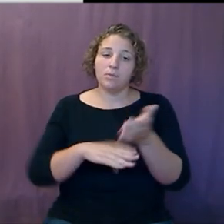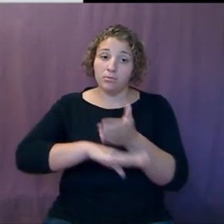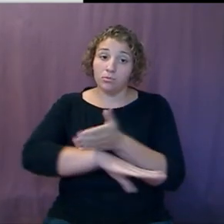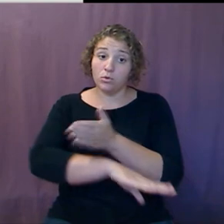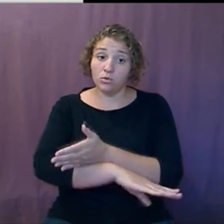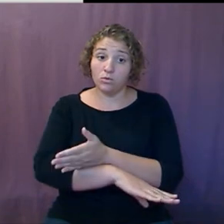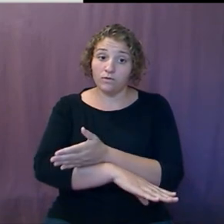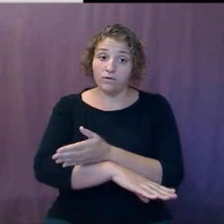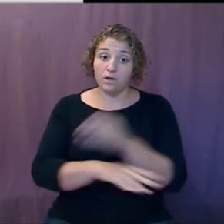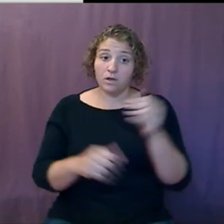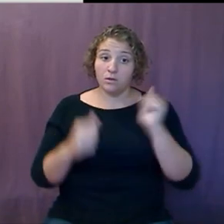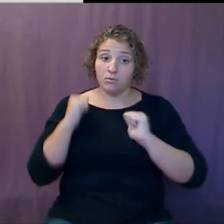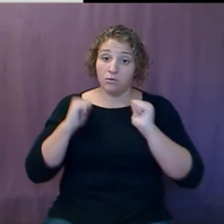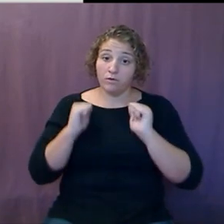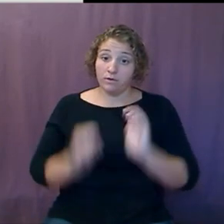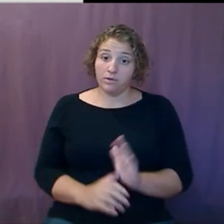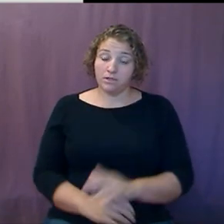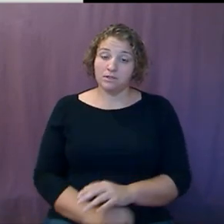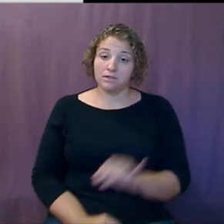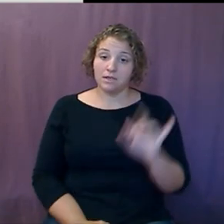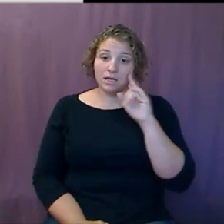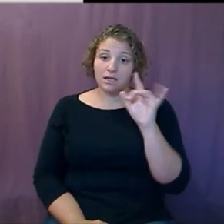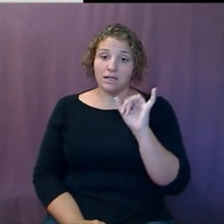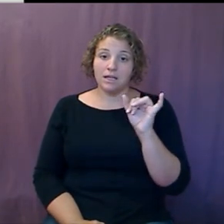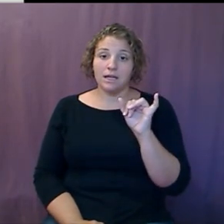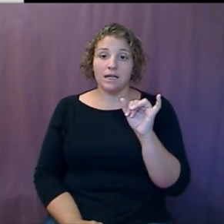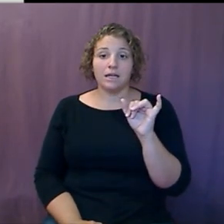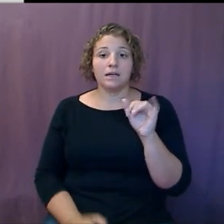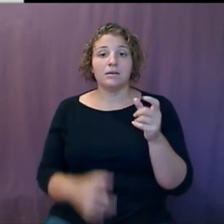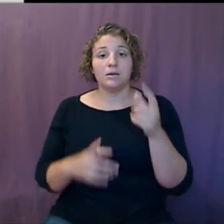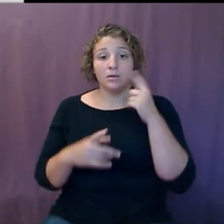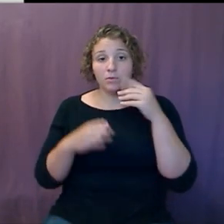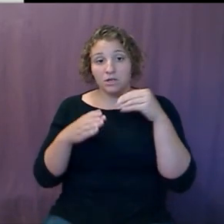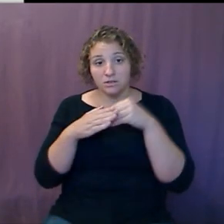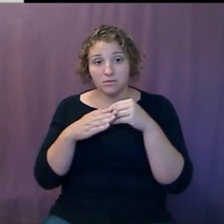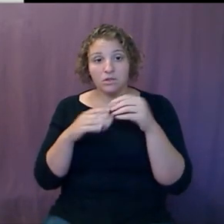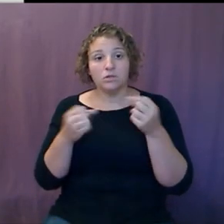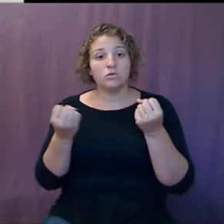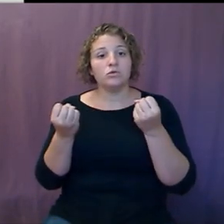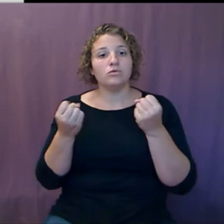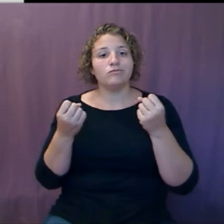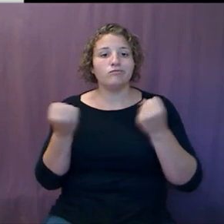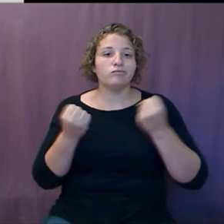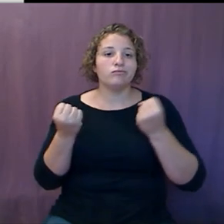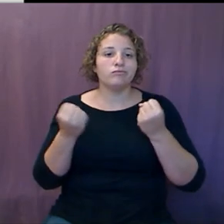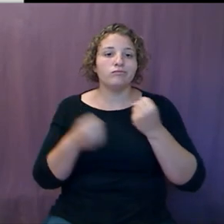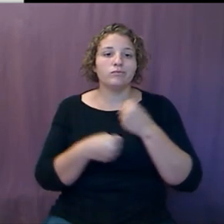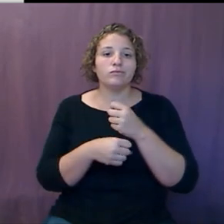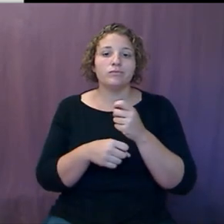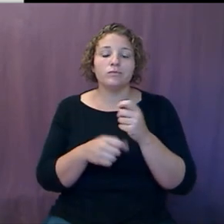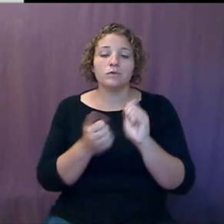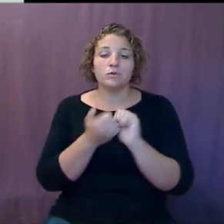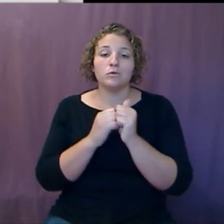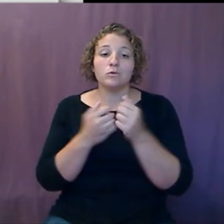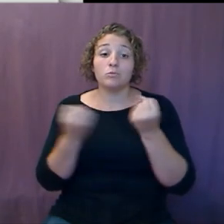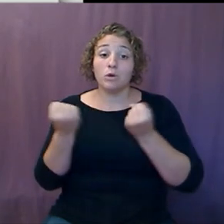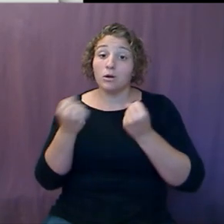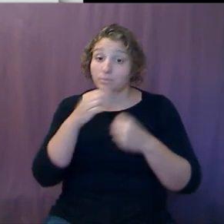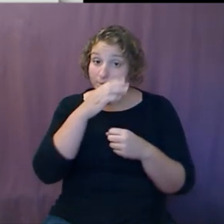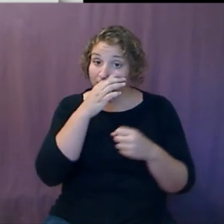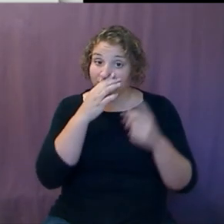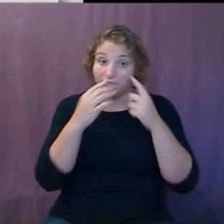much like chipping your sports car there you go interestingly enough another one this coming from 29